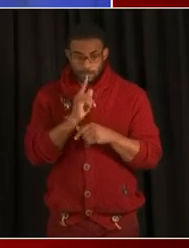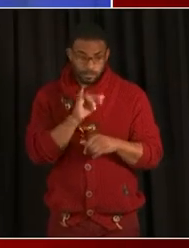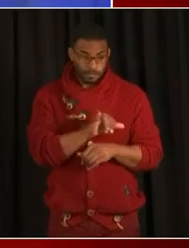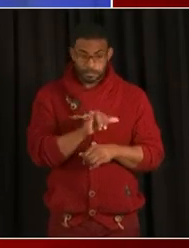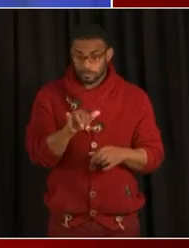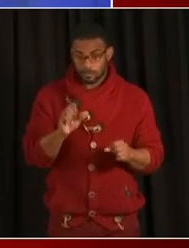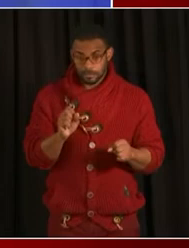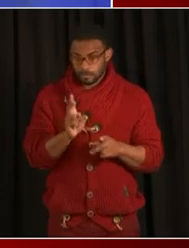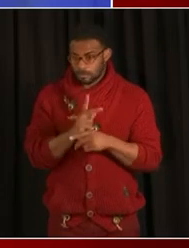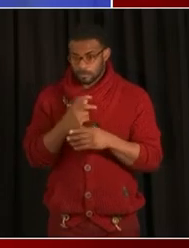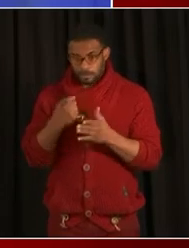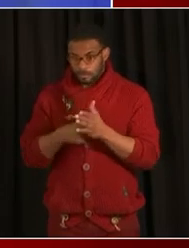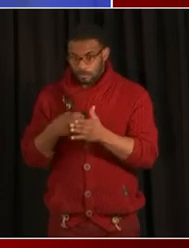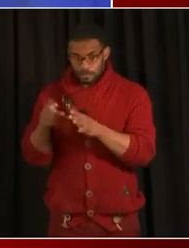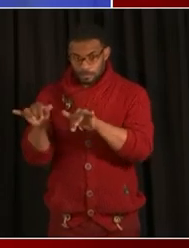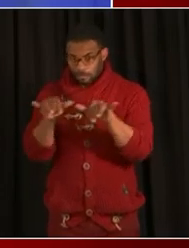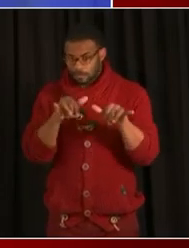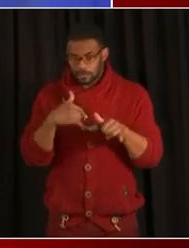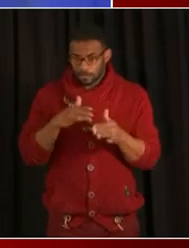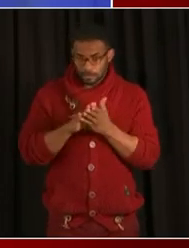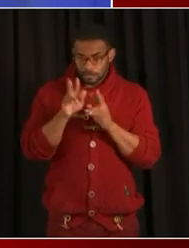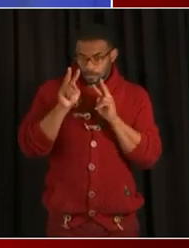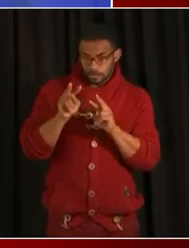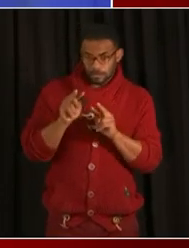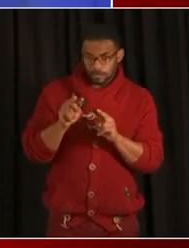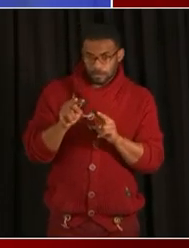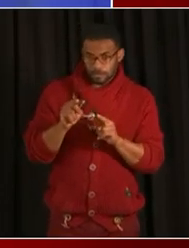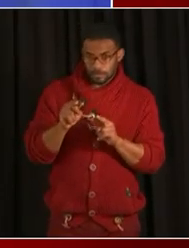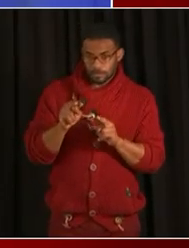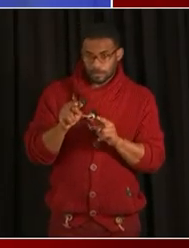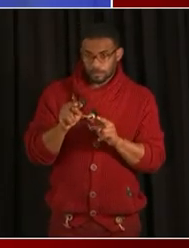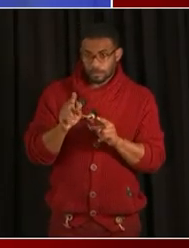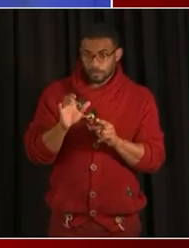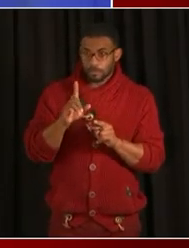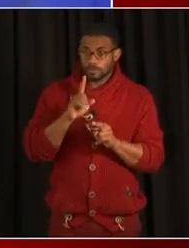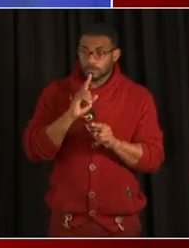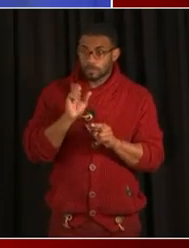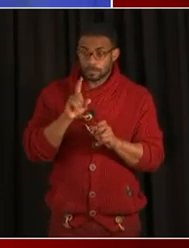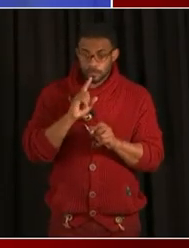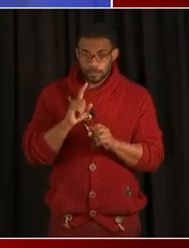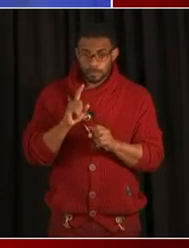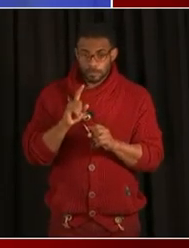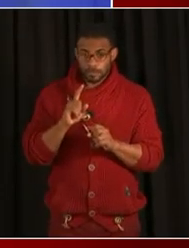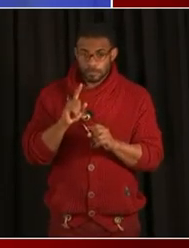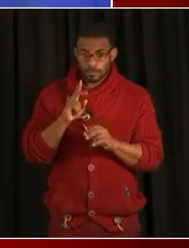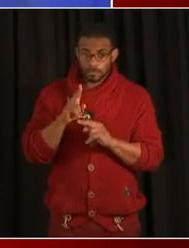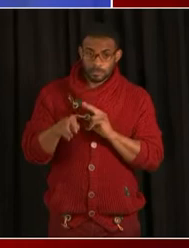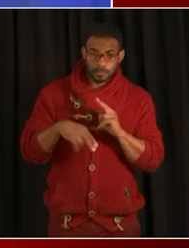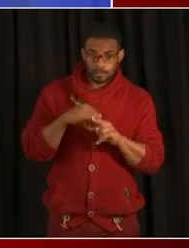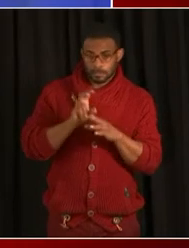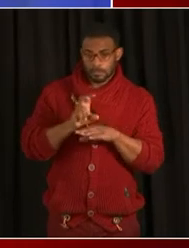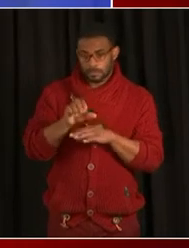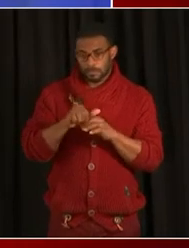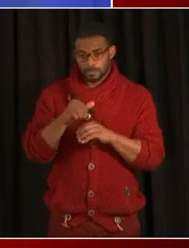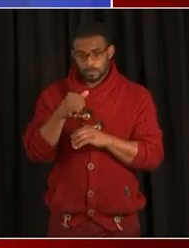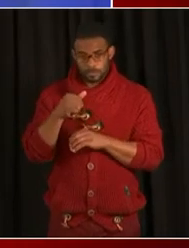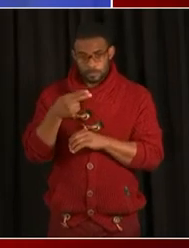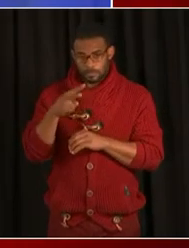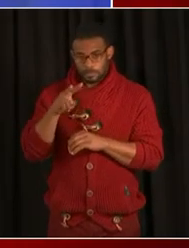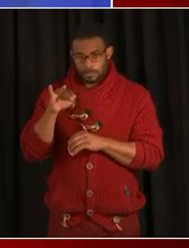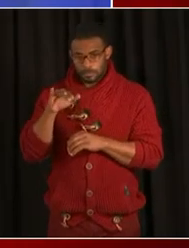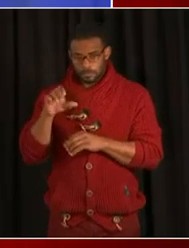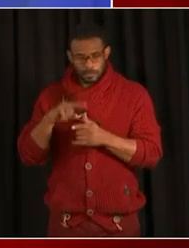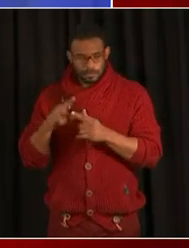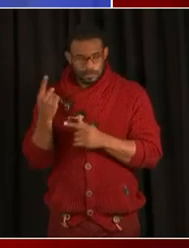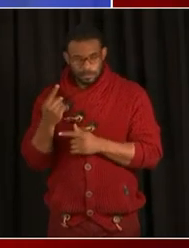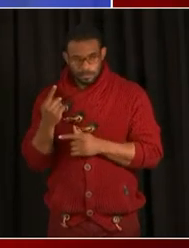is the same. The production expenses are the same. We anticipate there will need to be universal investments in HVAC or something